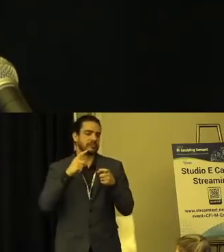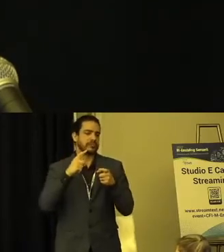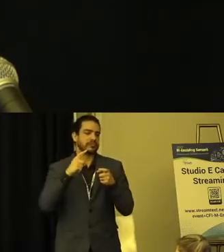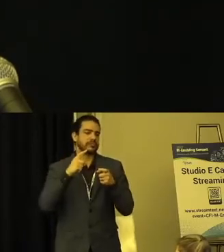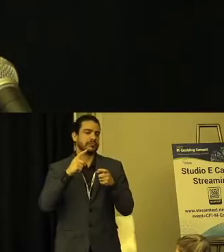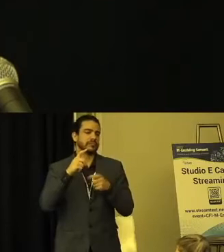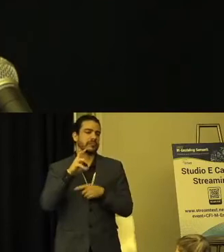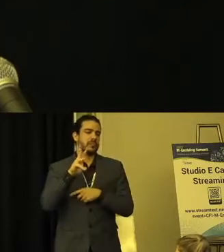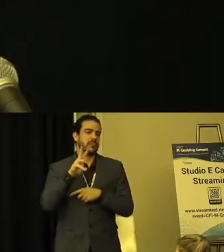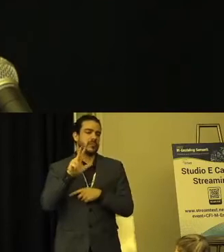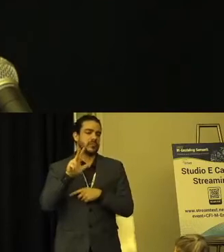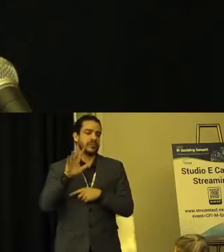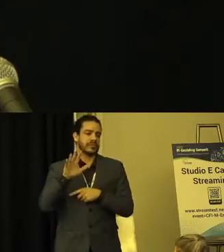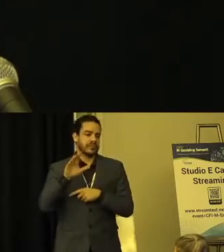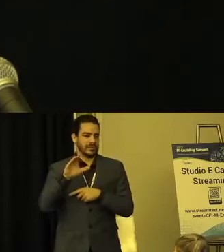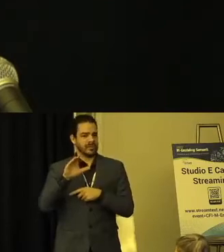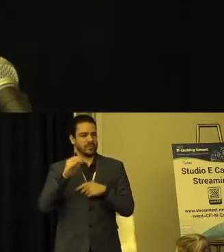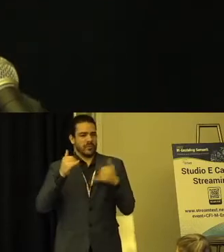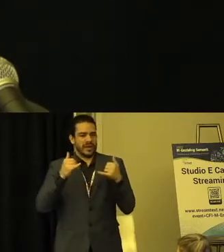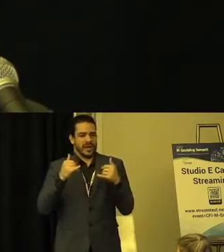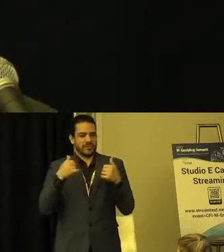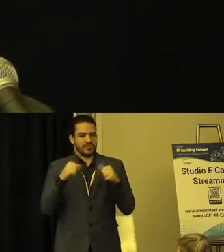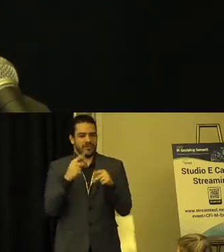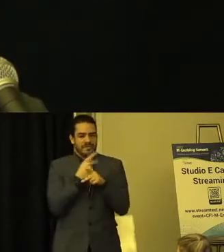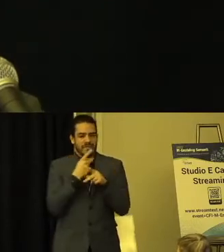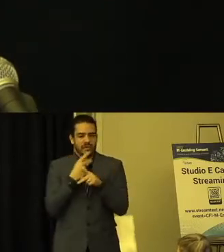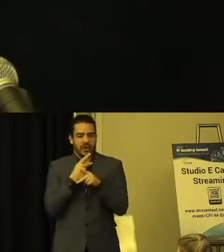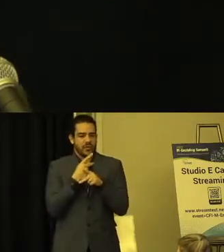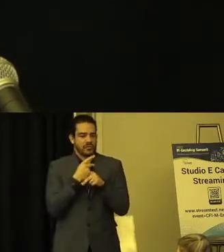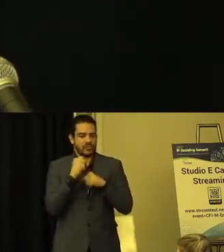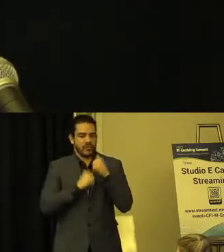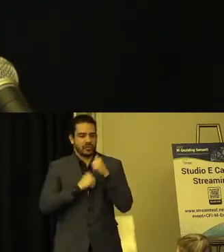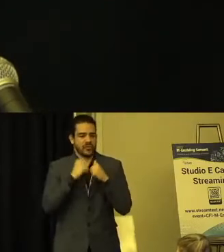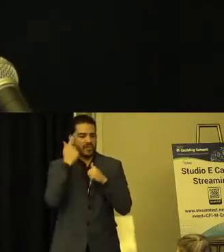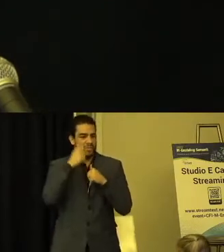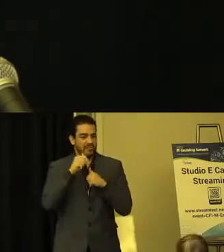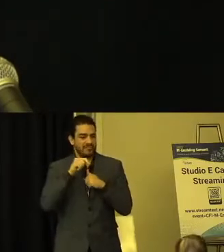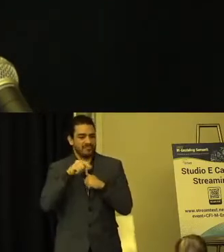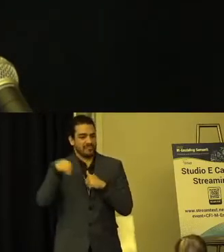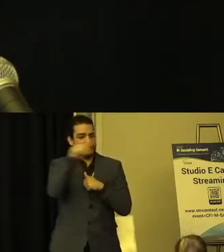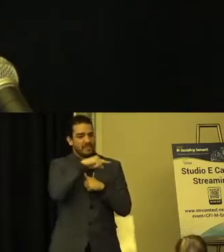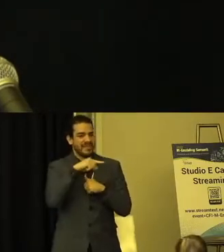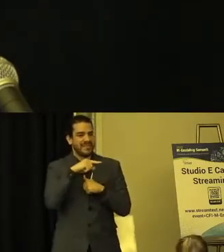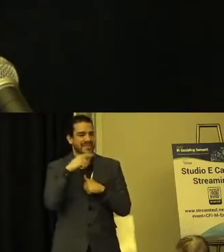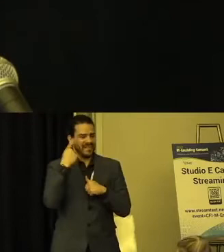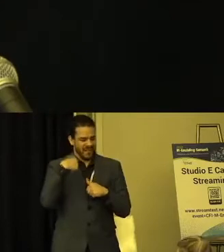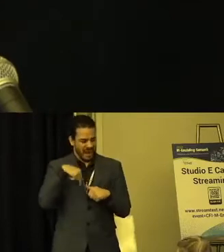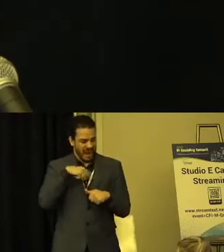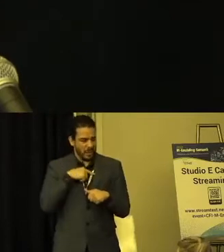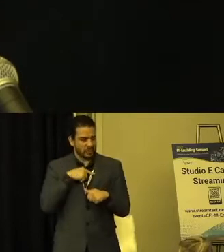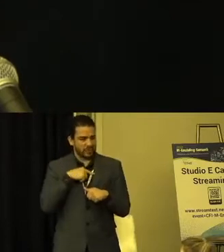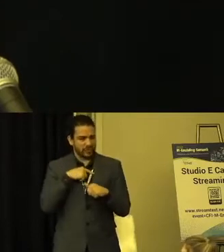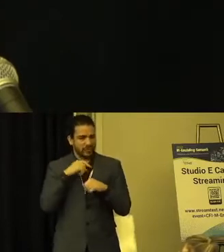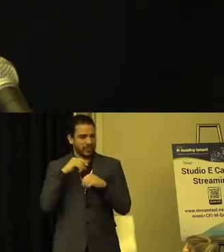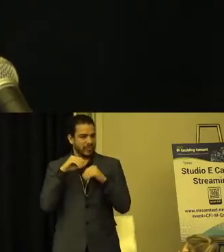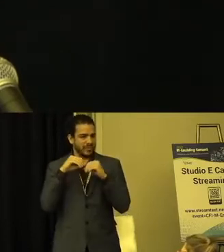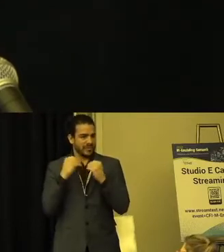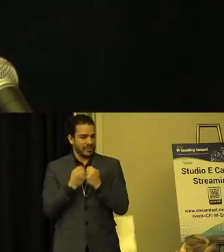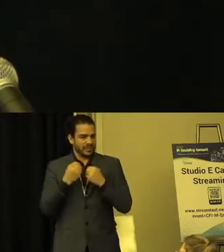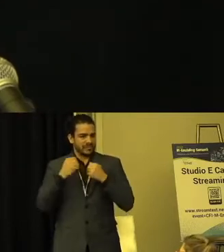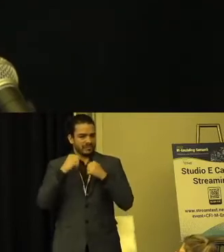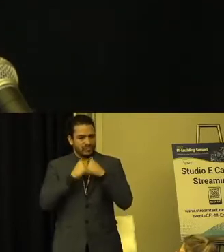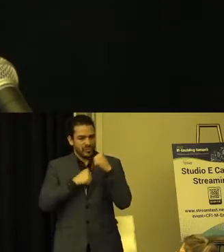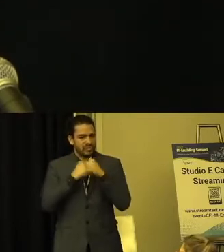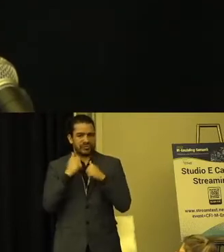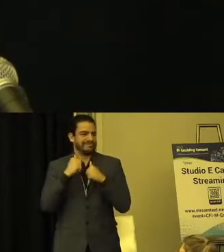their structure going to be, and they are not looking at what is our structure going to be. So for the next few months, this is our